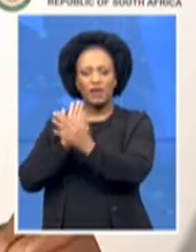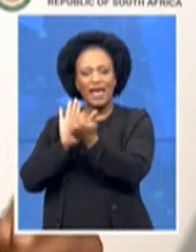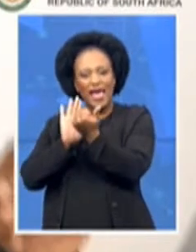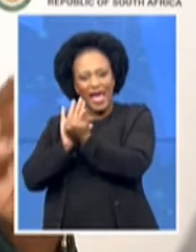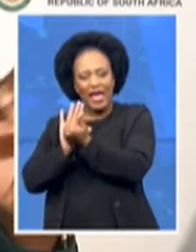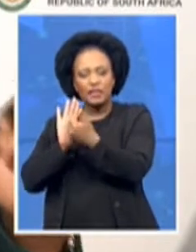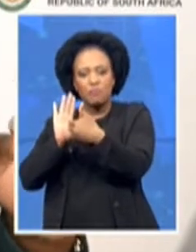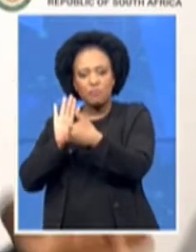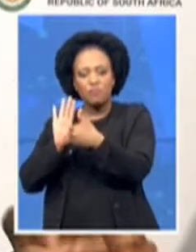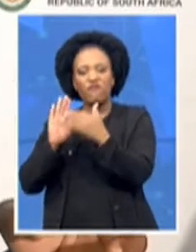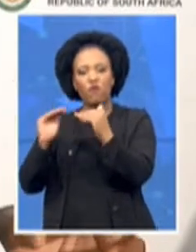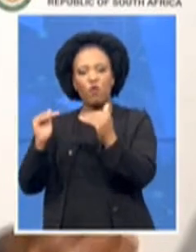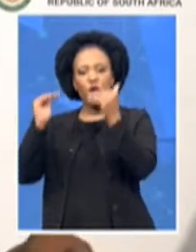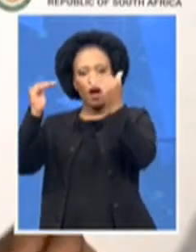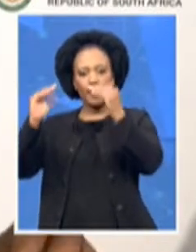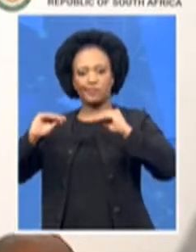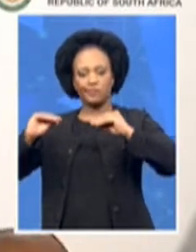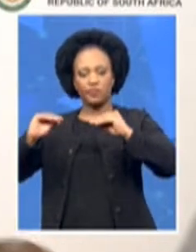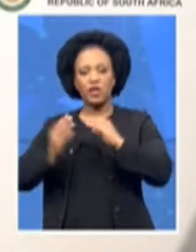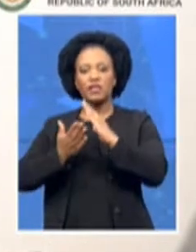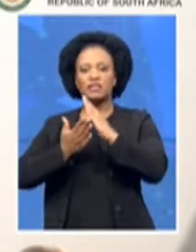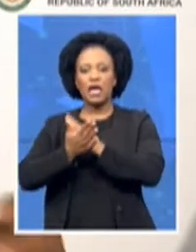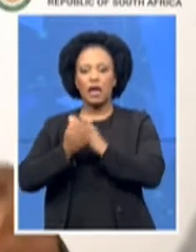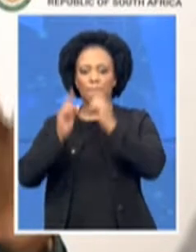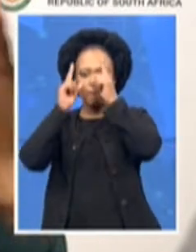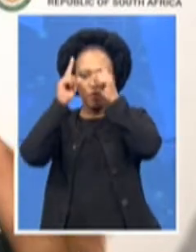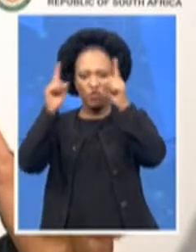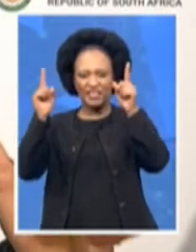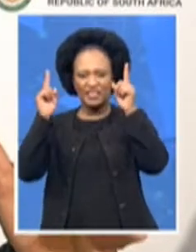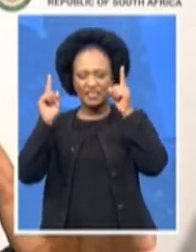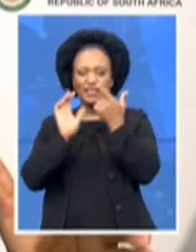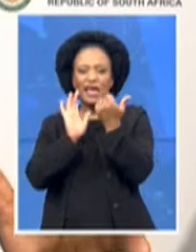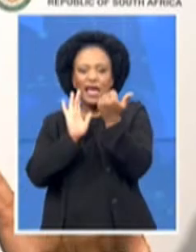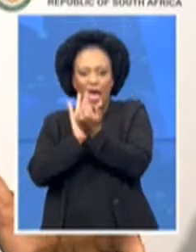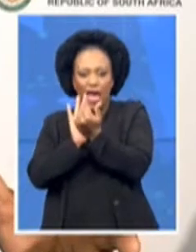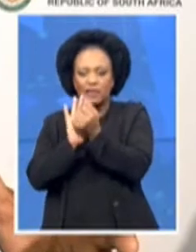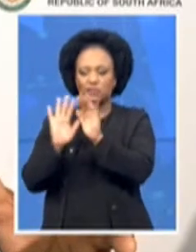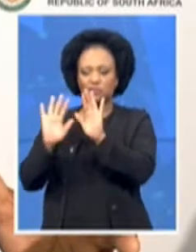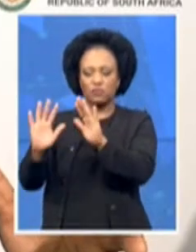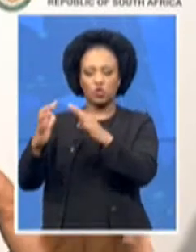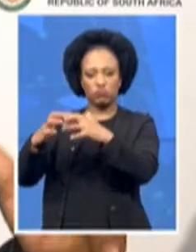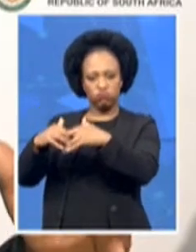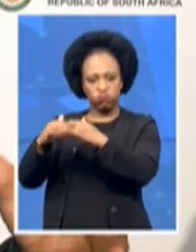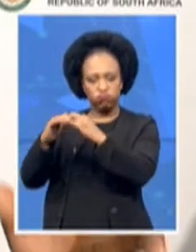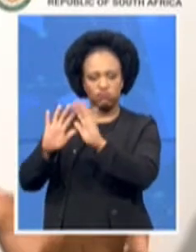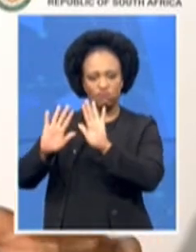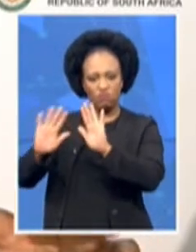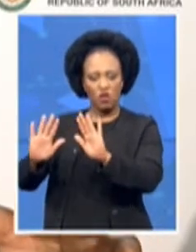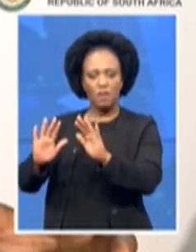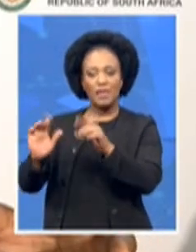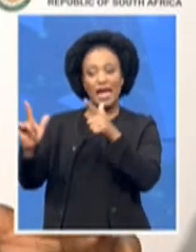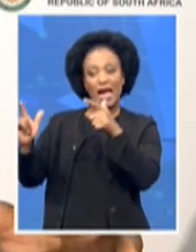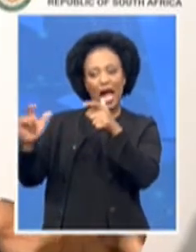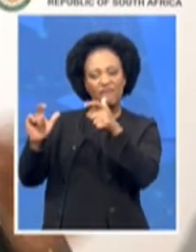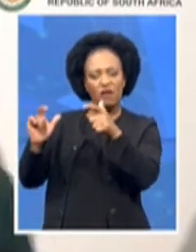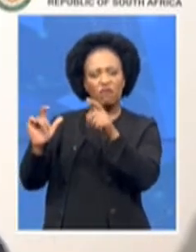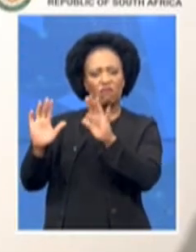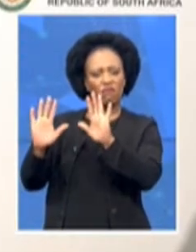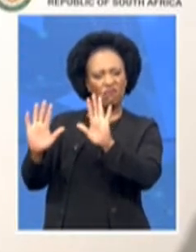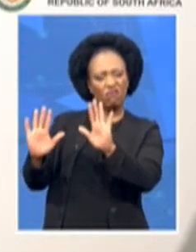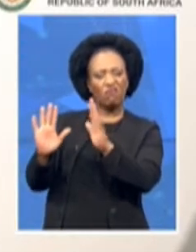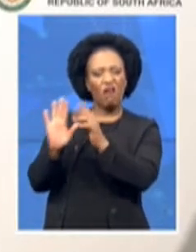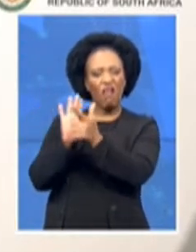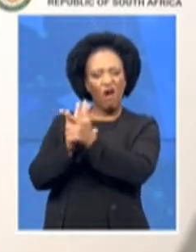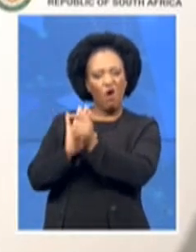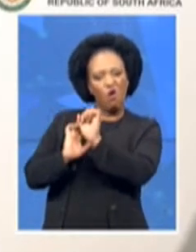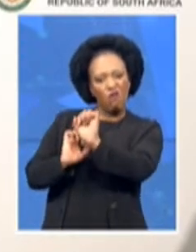universities even have their own acts which establishes those. So they've got their own governing structure. So when they make a decision, it's not because